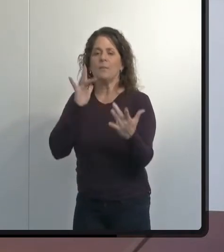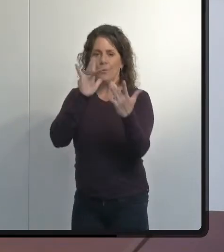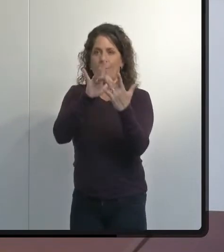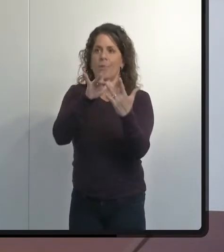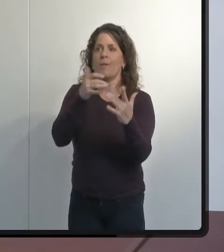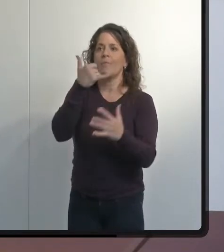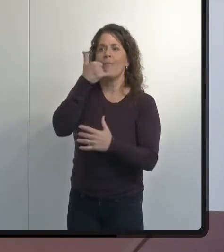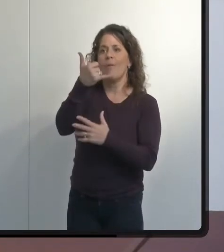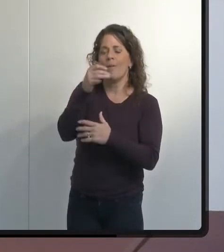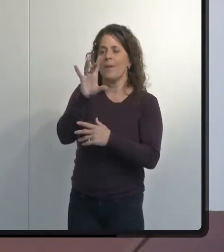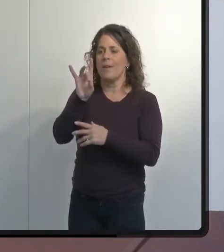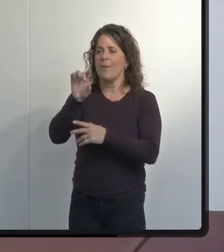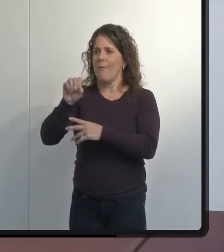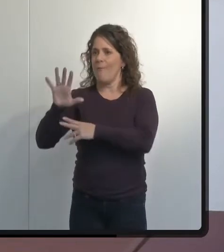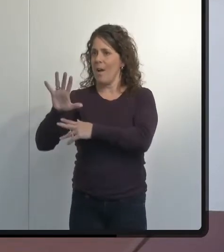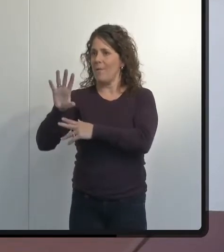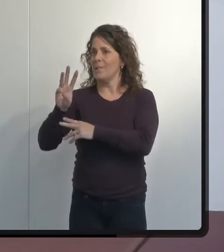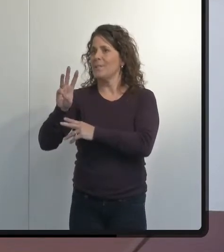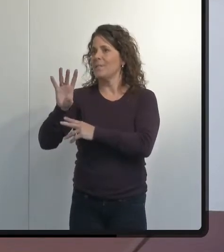at